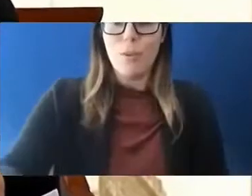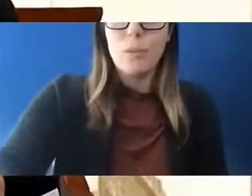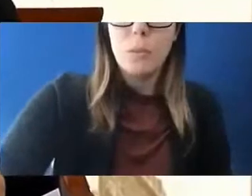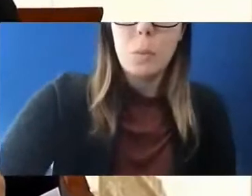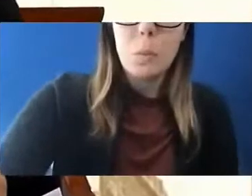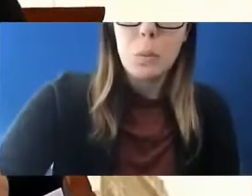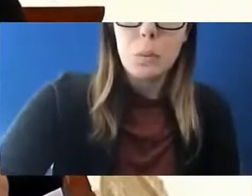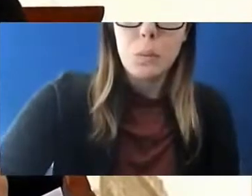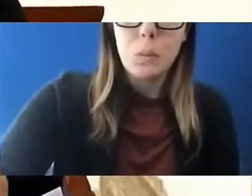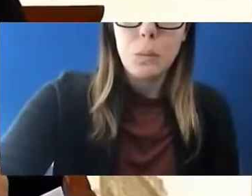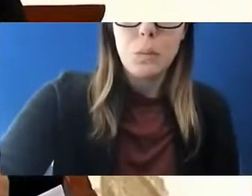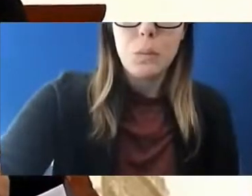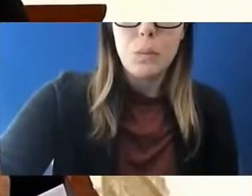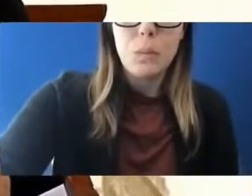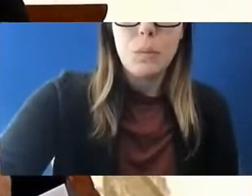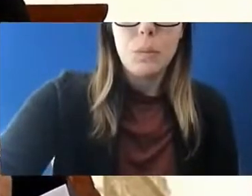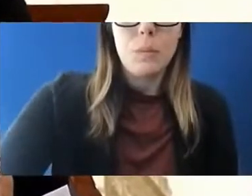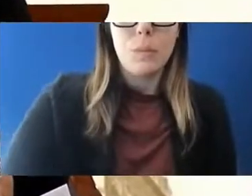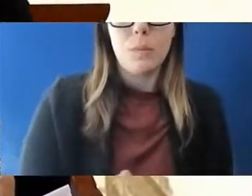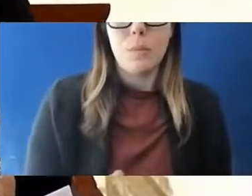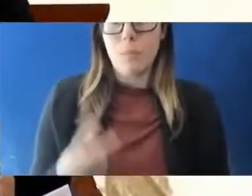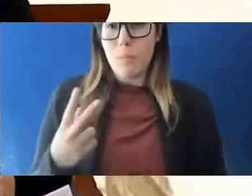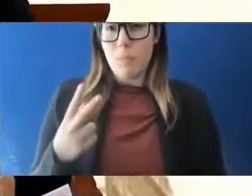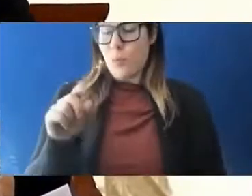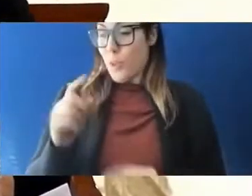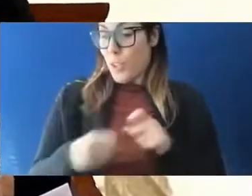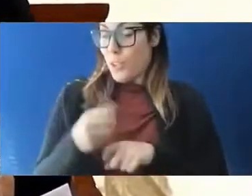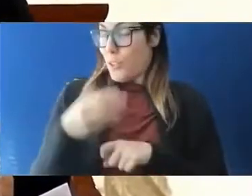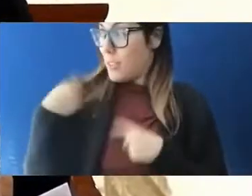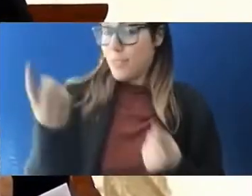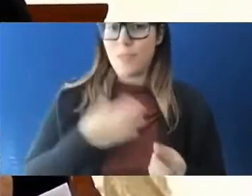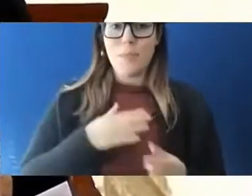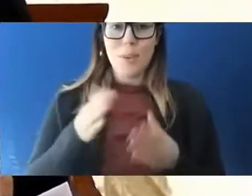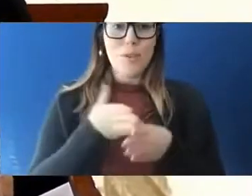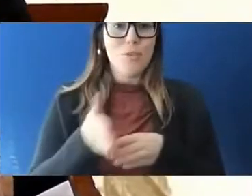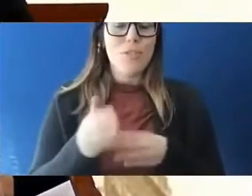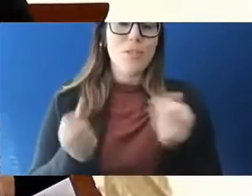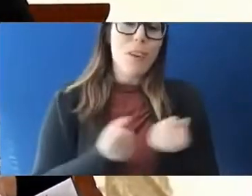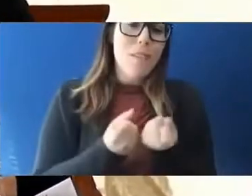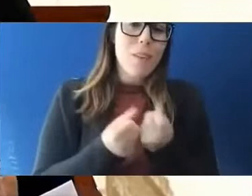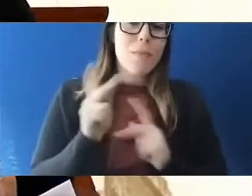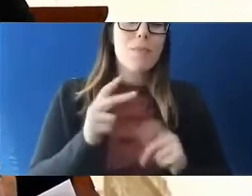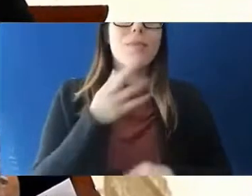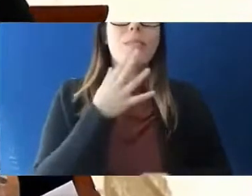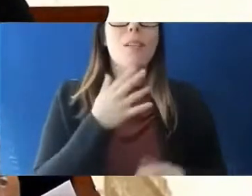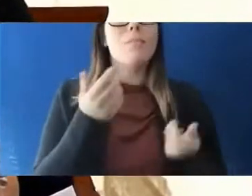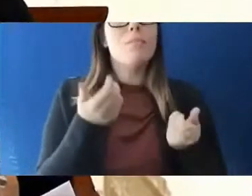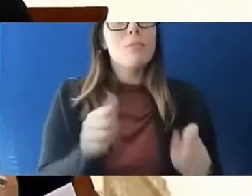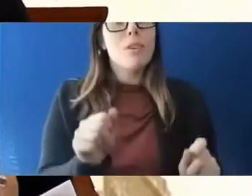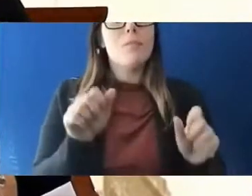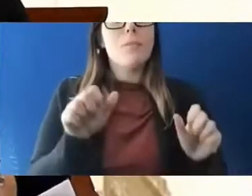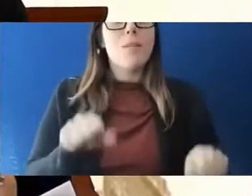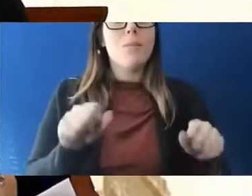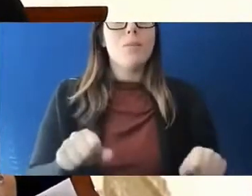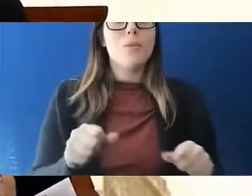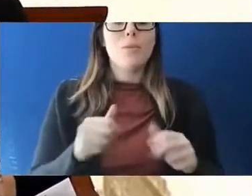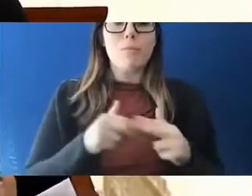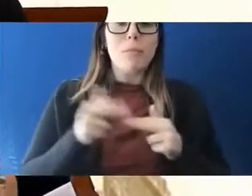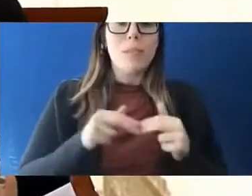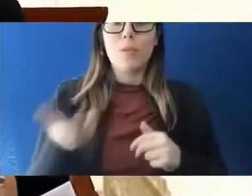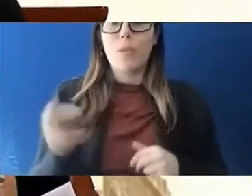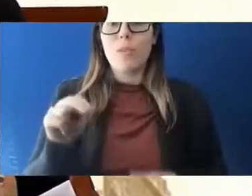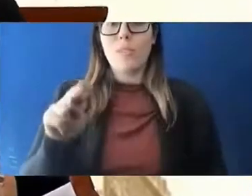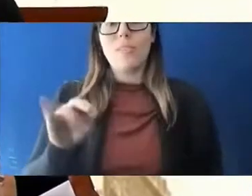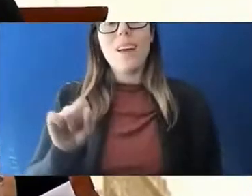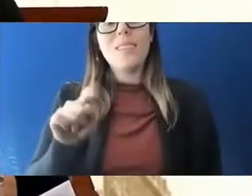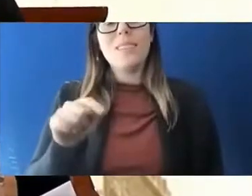I have spent the last 2 decades of my career advocating for people of color to be able to build a nest egg that